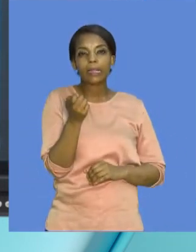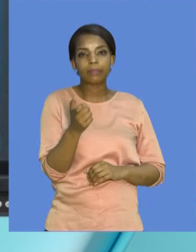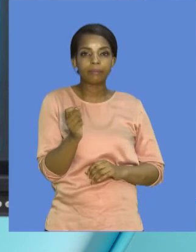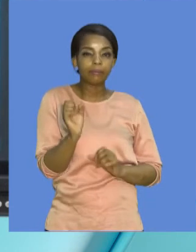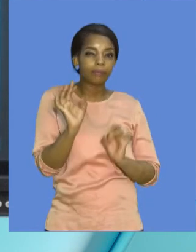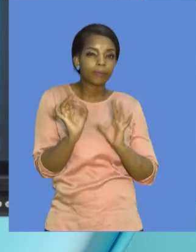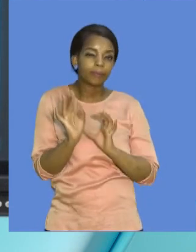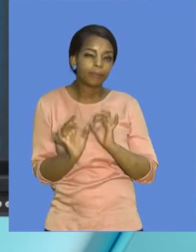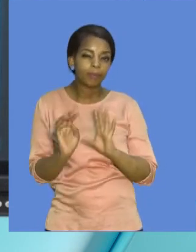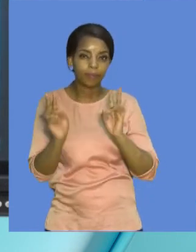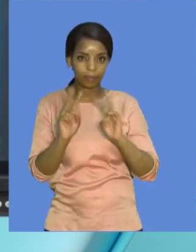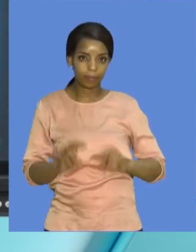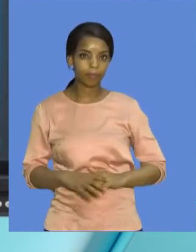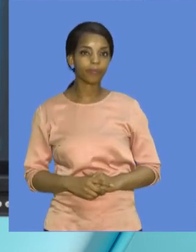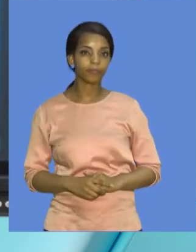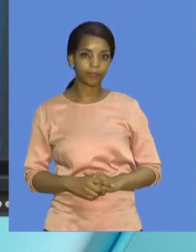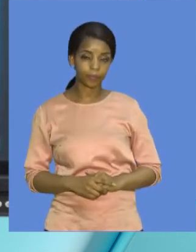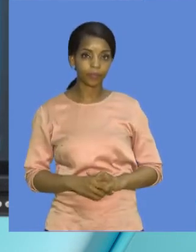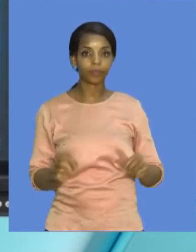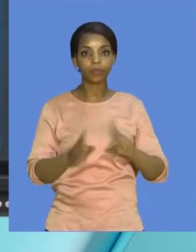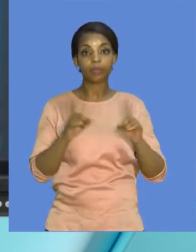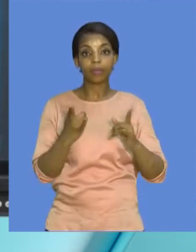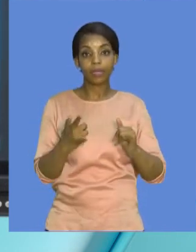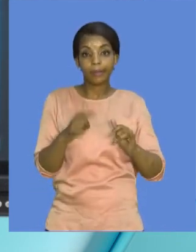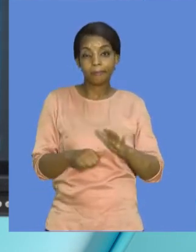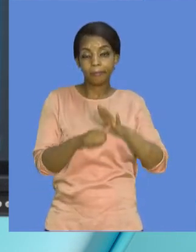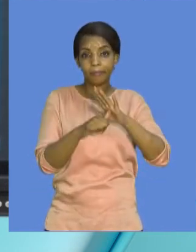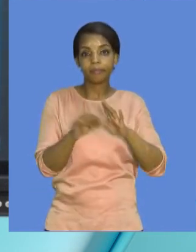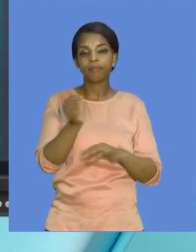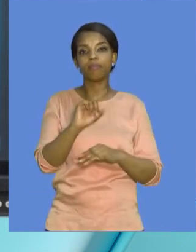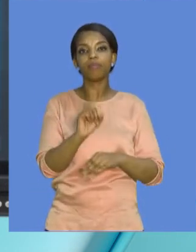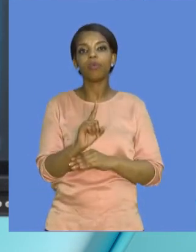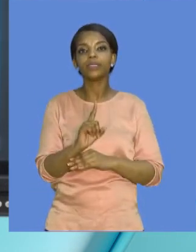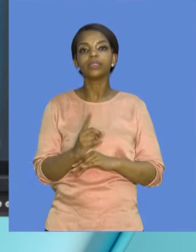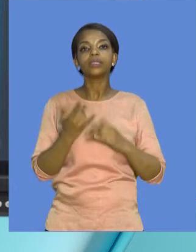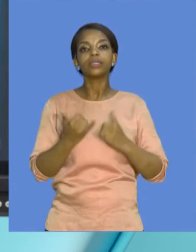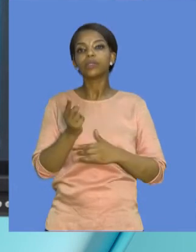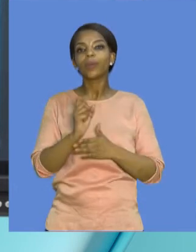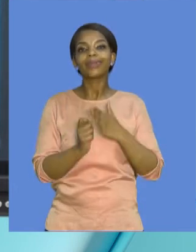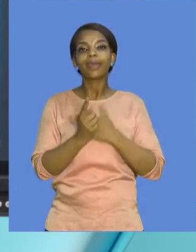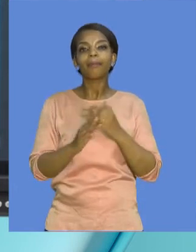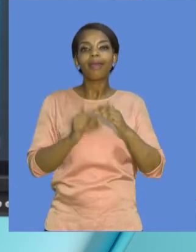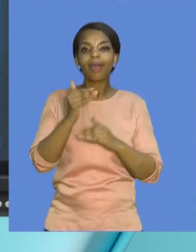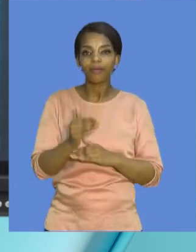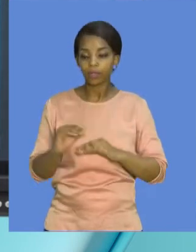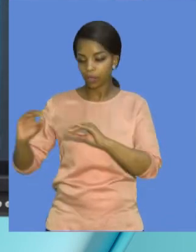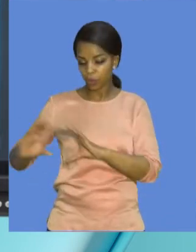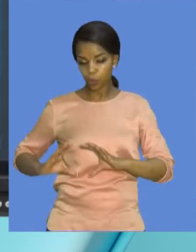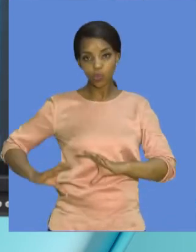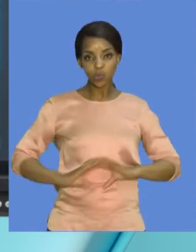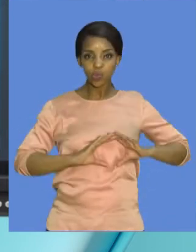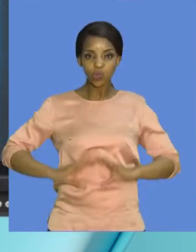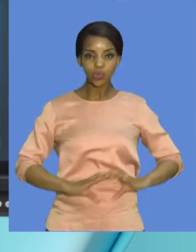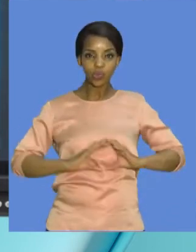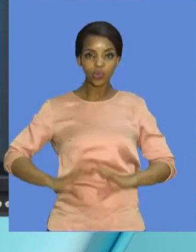us is the nature of charge that arises due to friction while you rub them, as well as how these